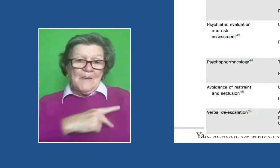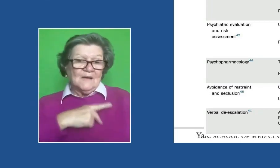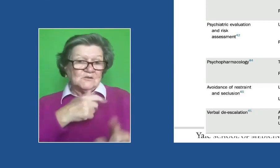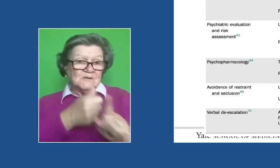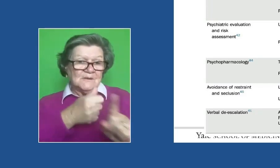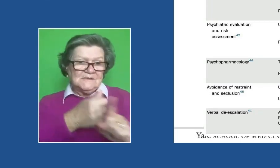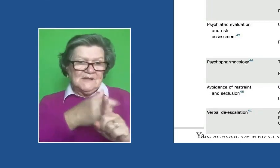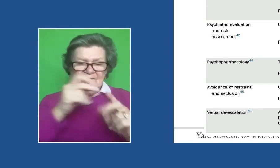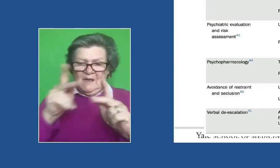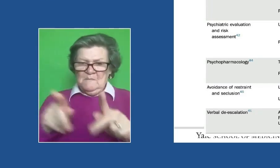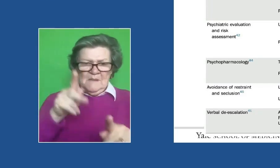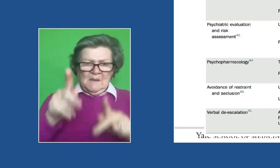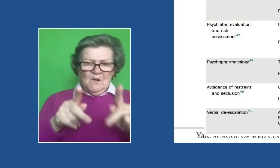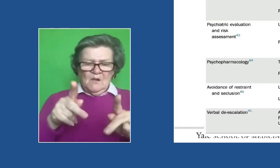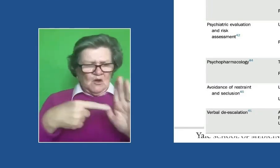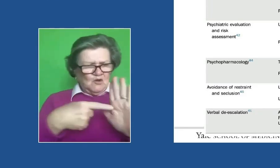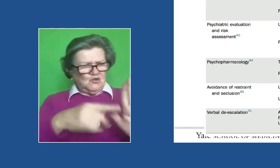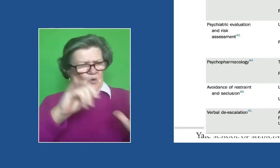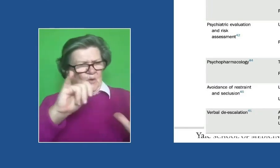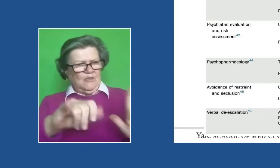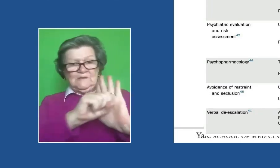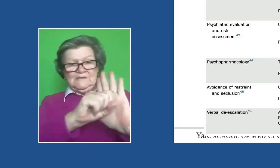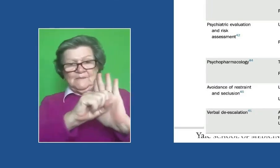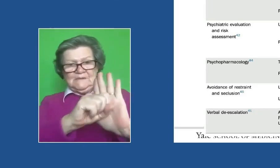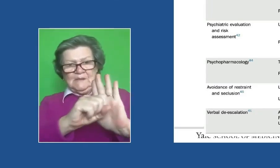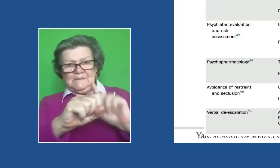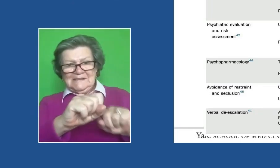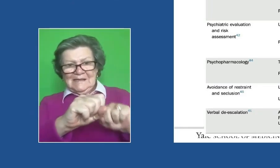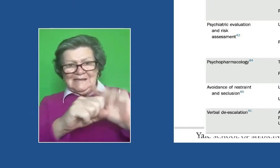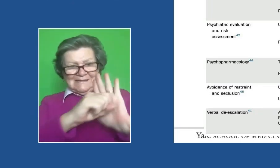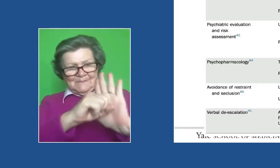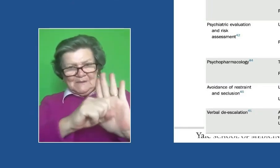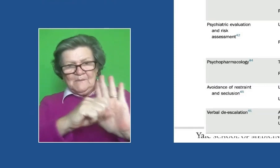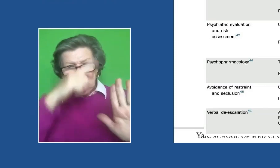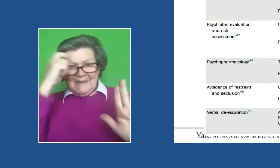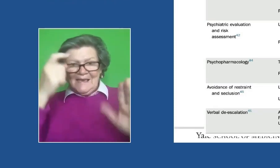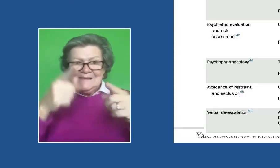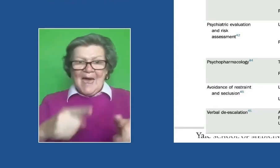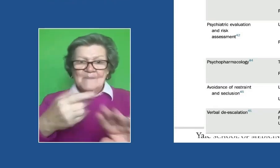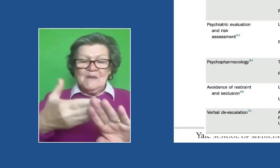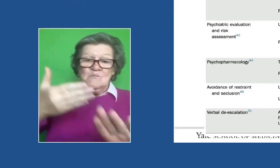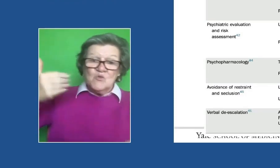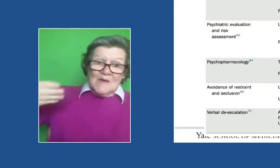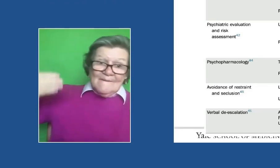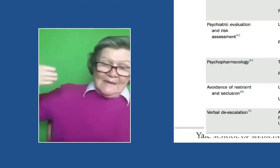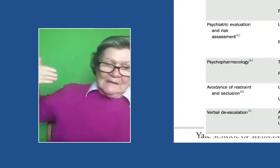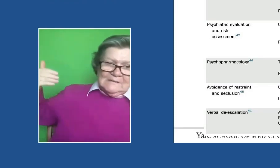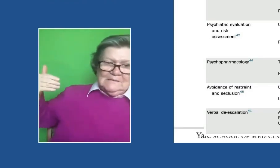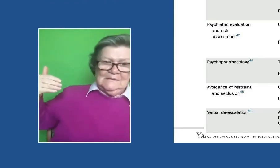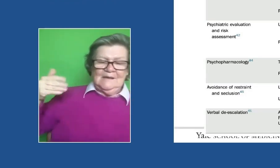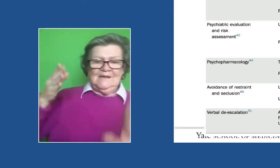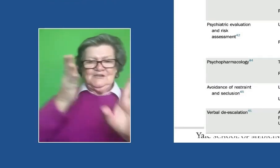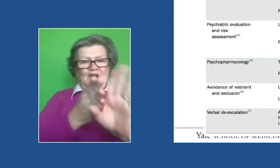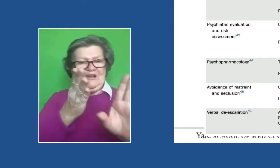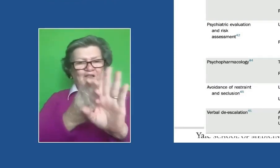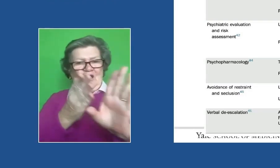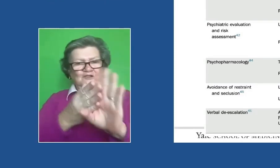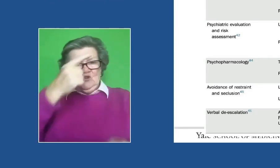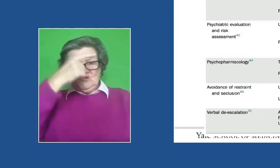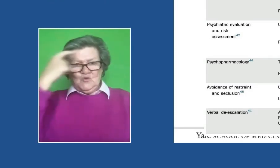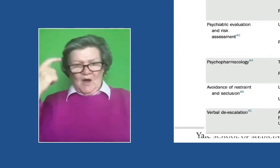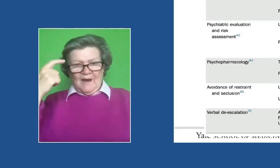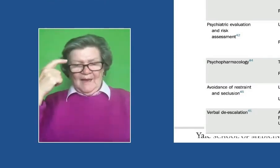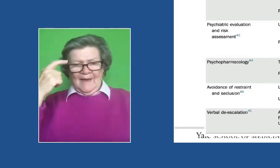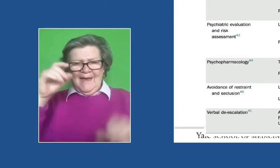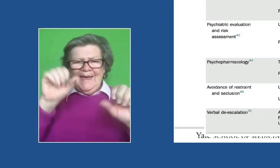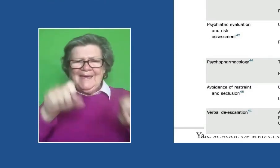are exhibiting these symptoms as a result of previous psychological trauma? So can we think about upstream effects of how that's